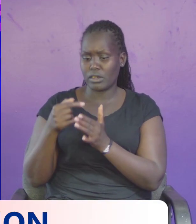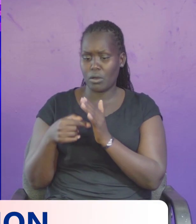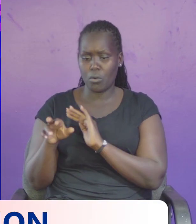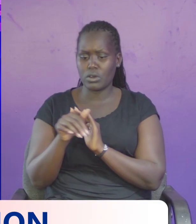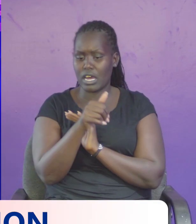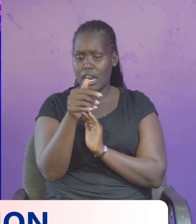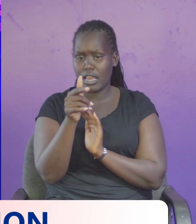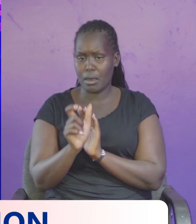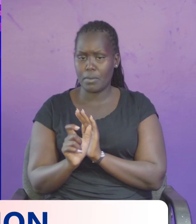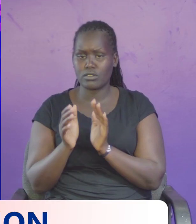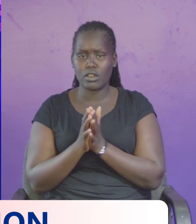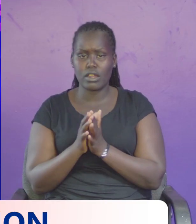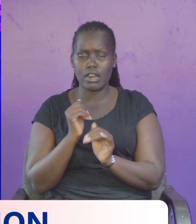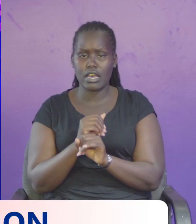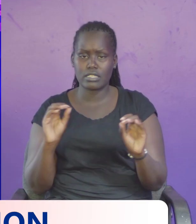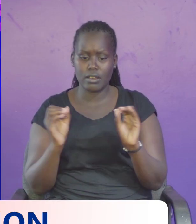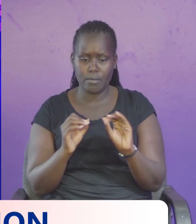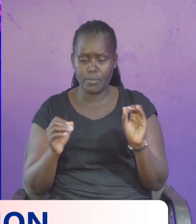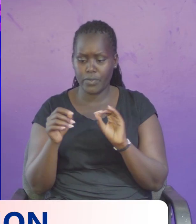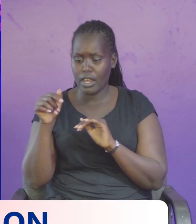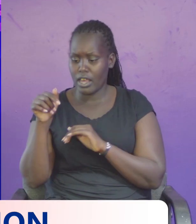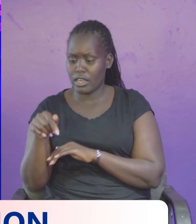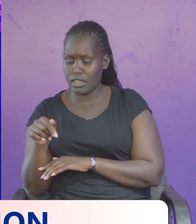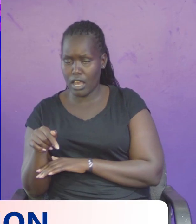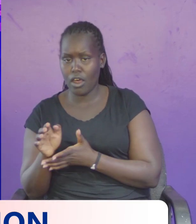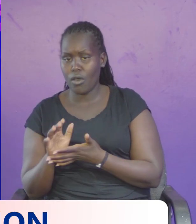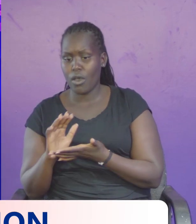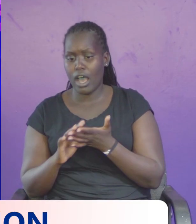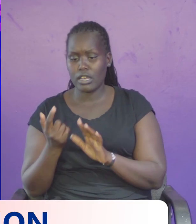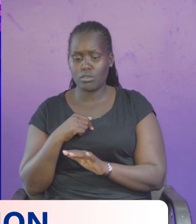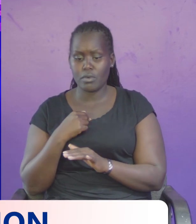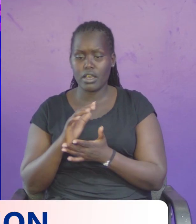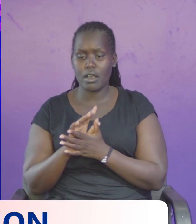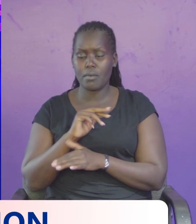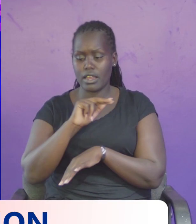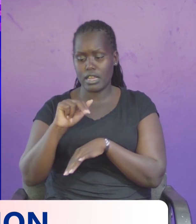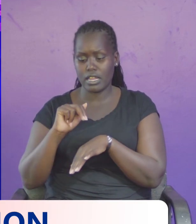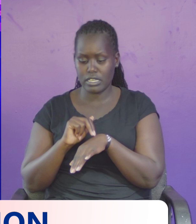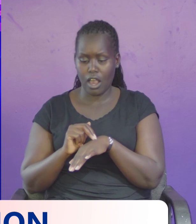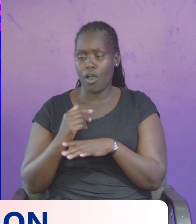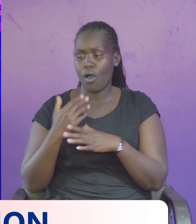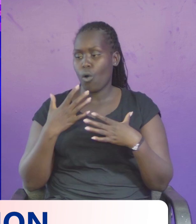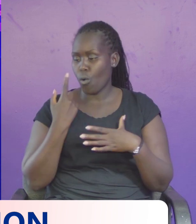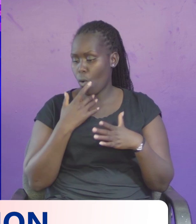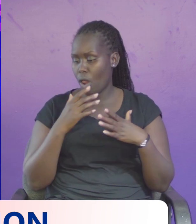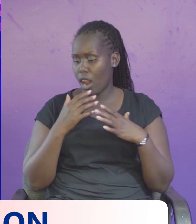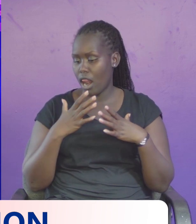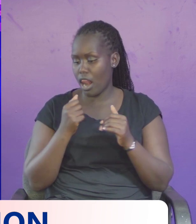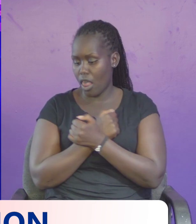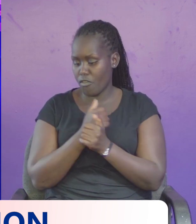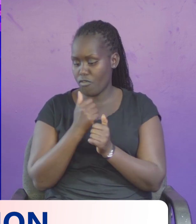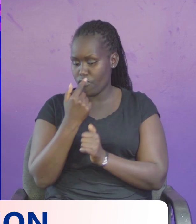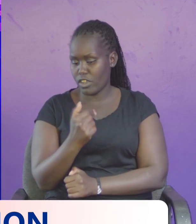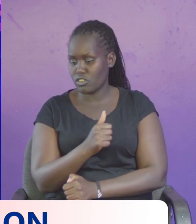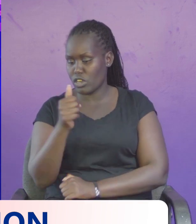does. Pale chini tutakuwa wananchi ambao wanapendana. Yes.